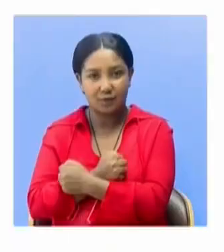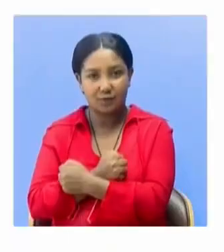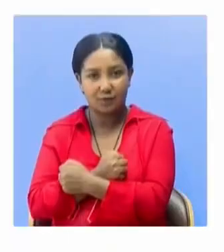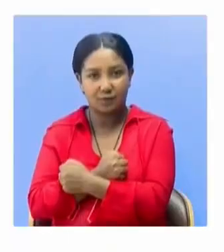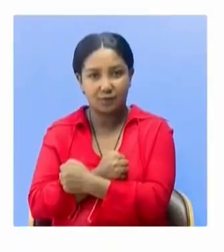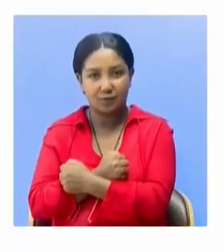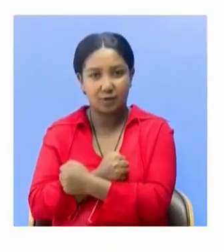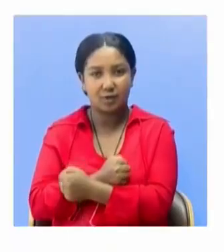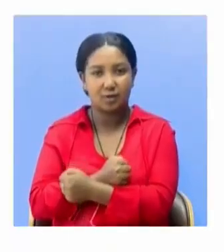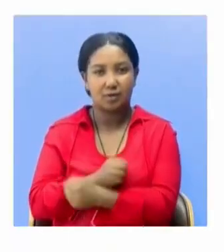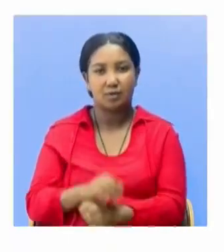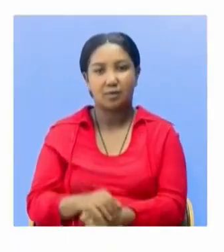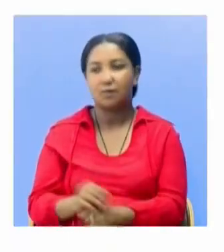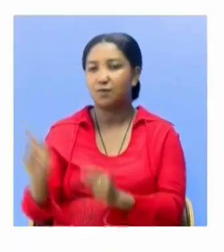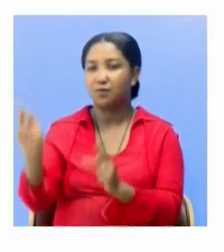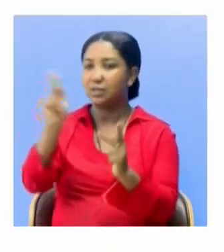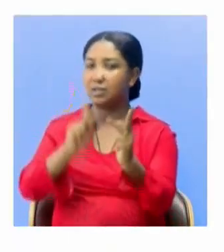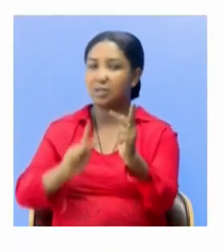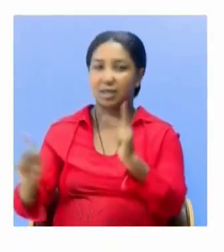visiting